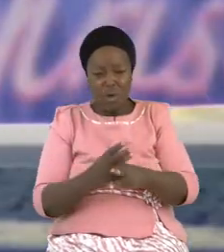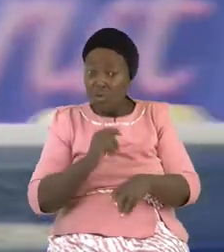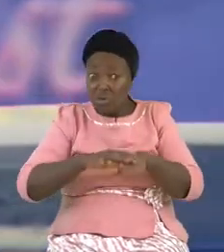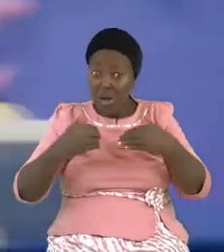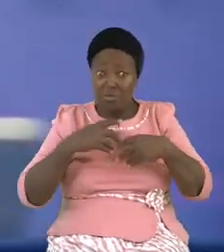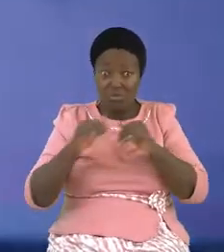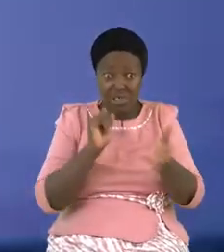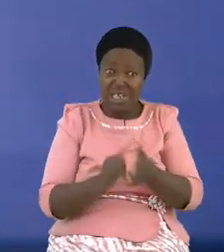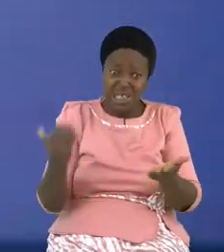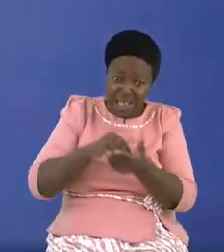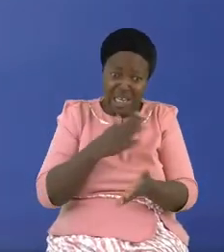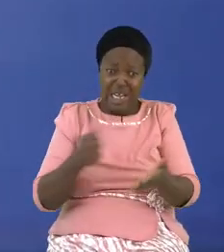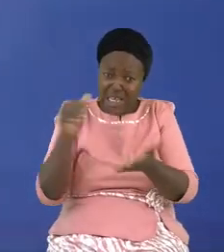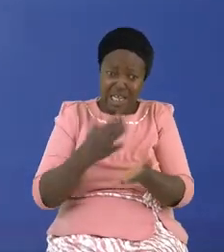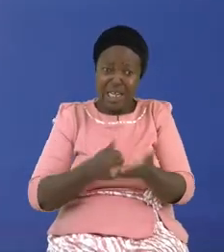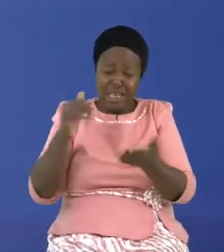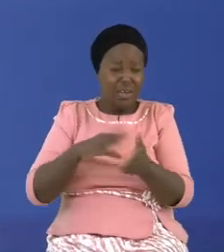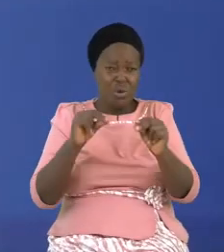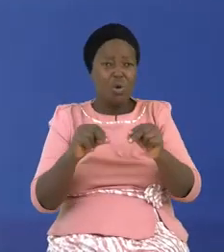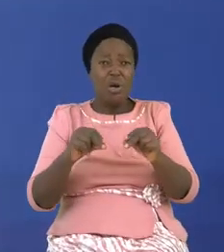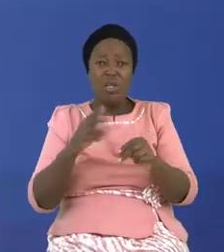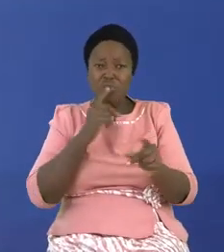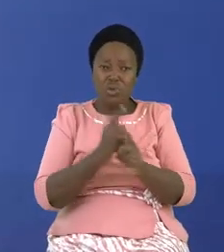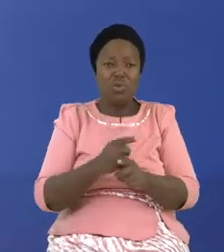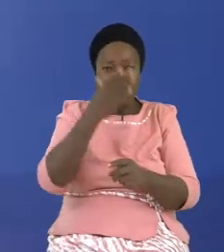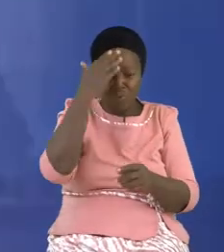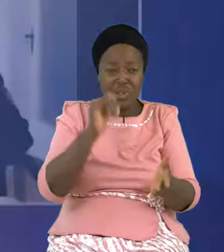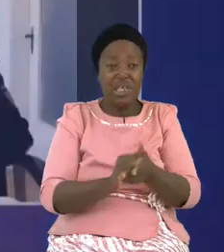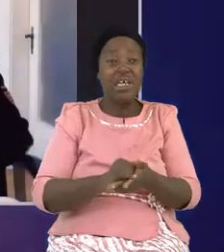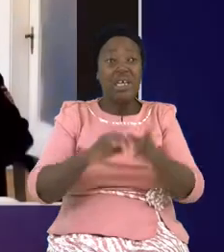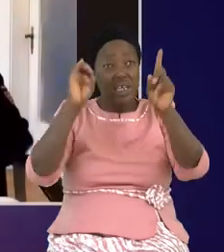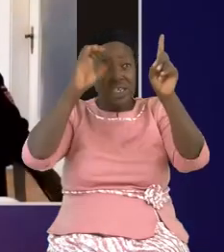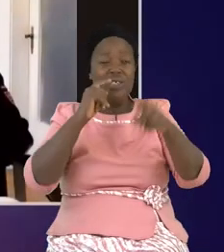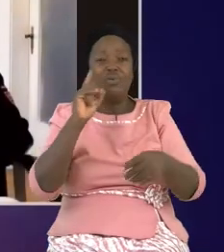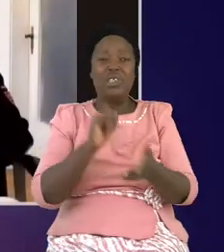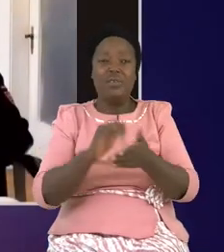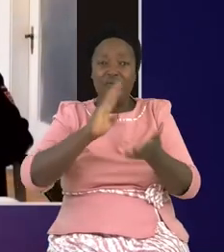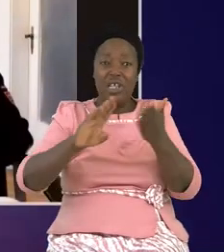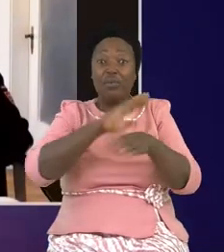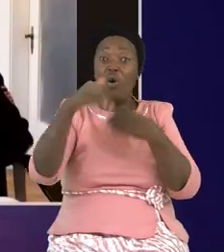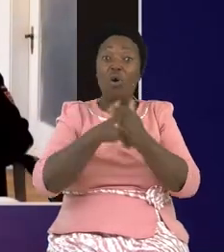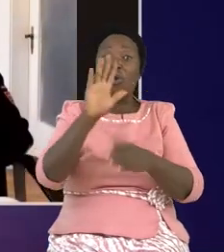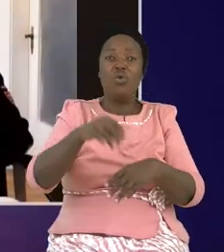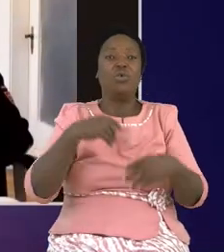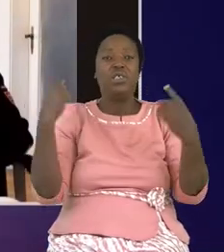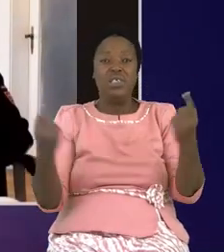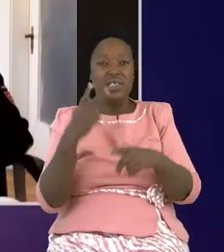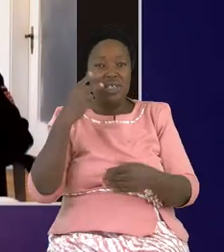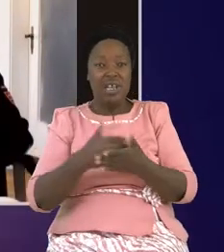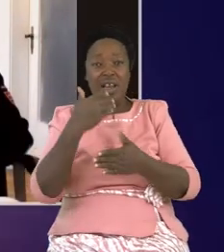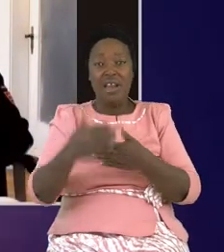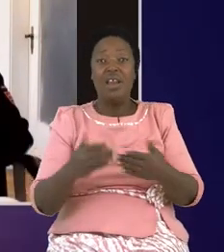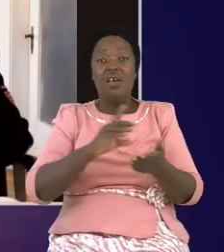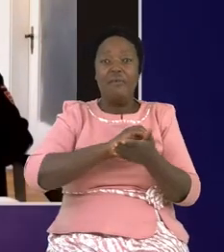browbeat ourselves. Who forgiveth all thine iniquities? And then look at the next verse there. Who